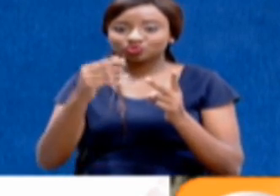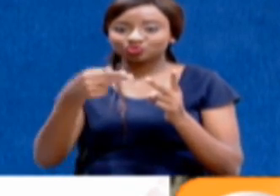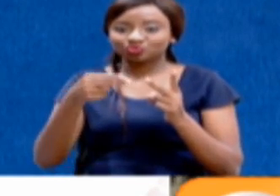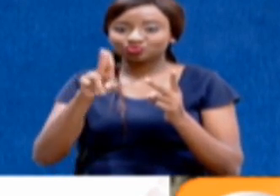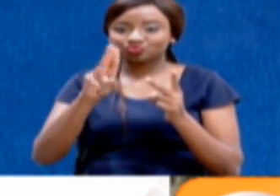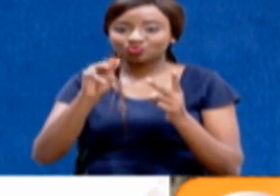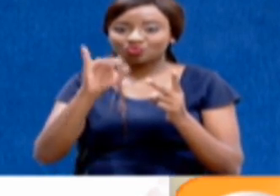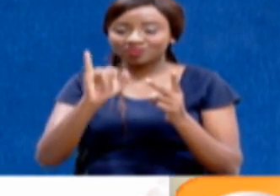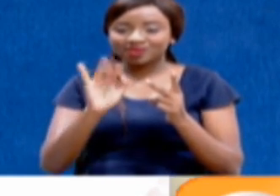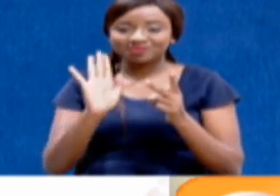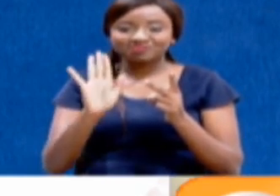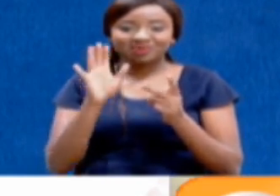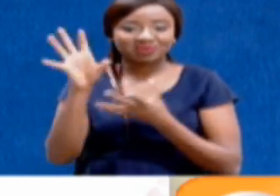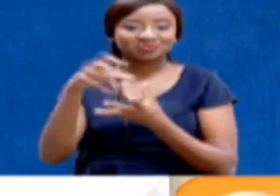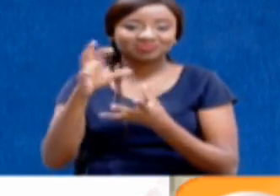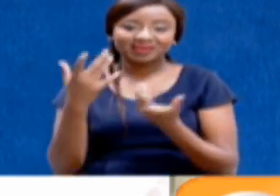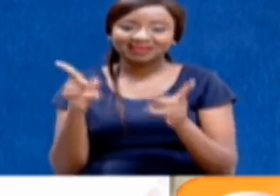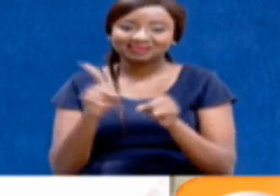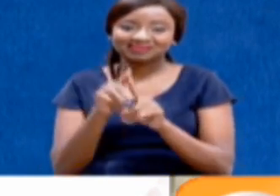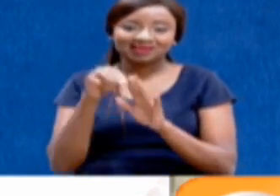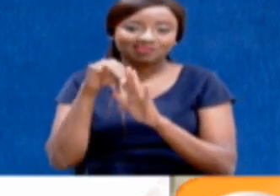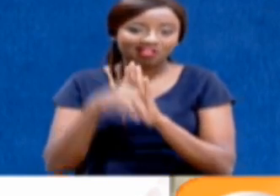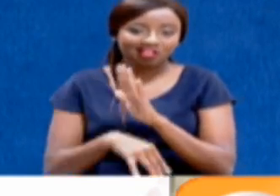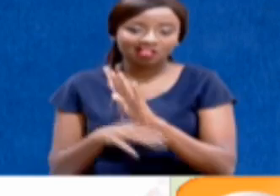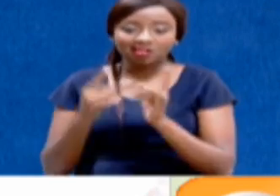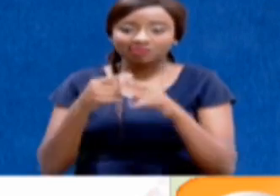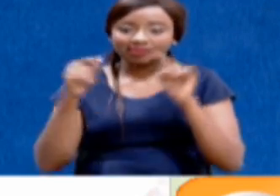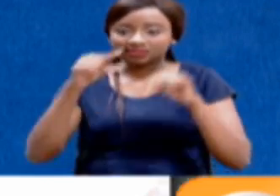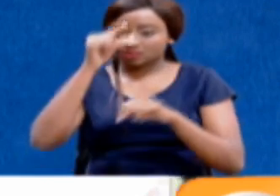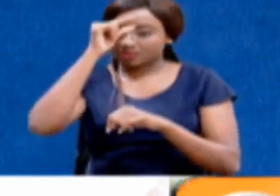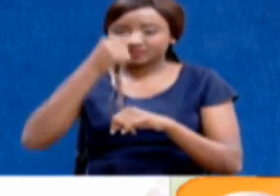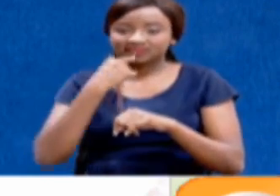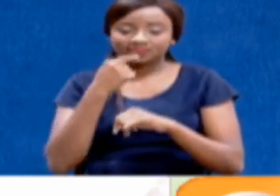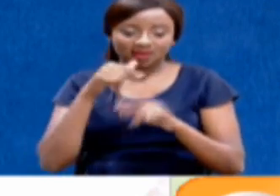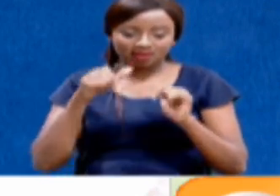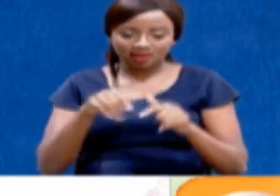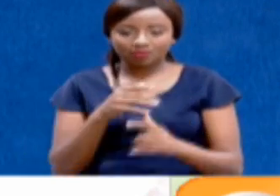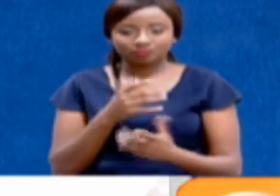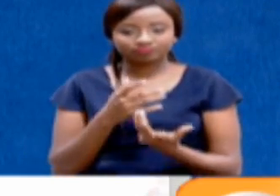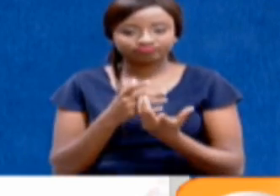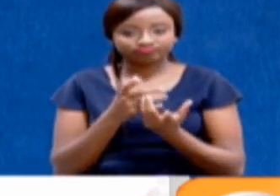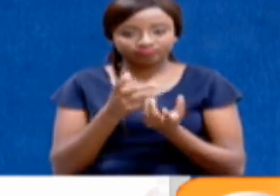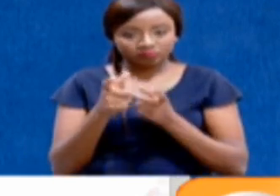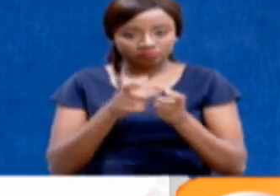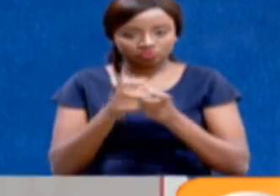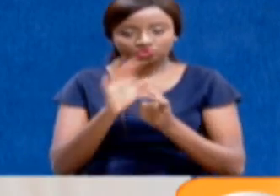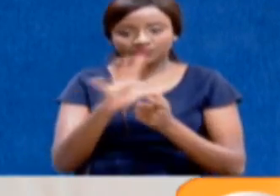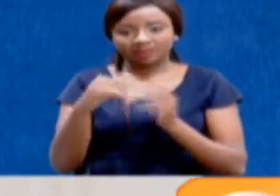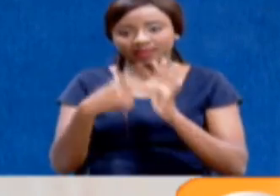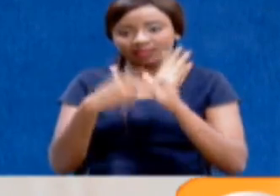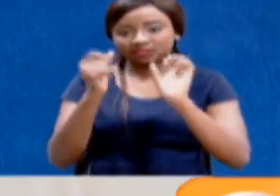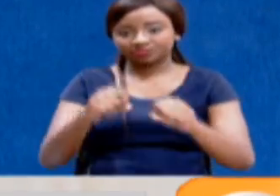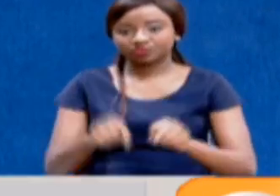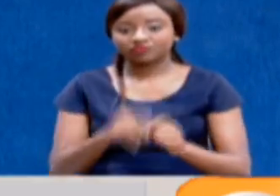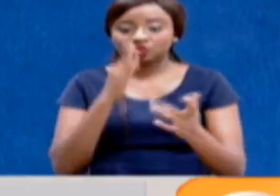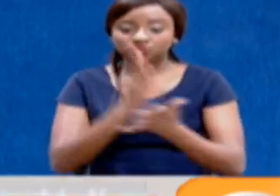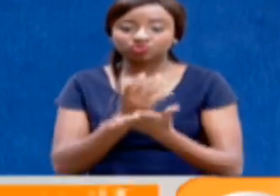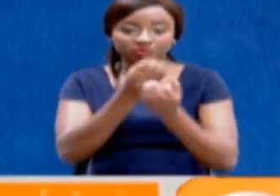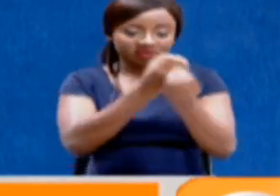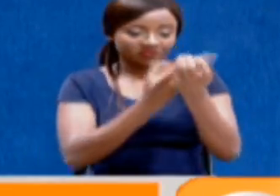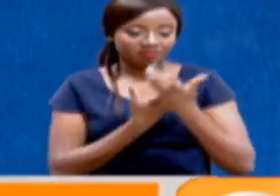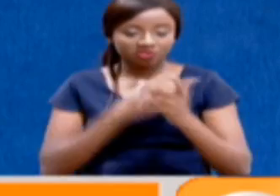now struggling for survival, the government says it has its hands on the industry's pulse. That's something that we've